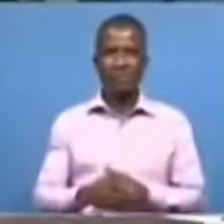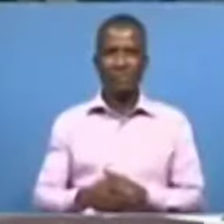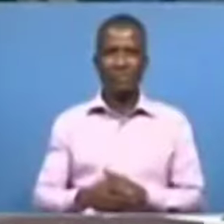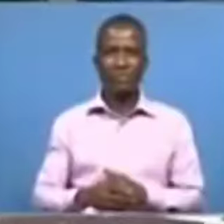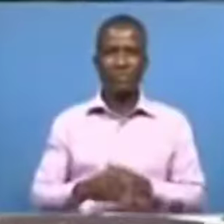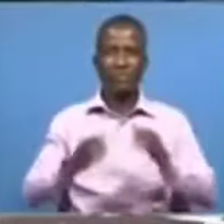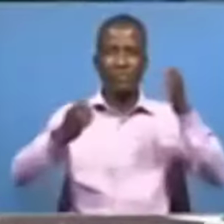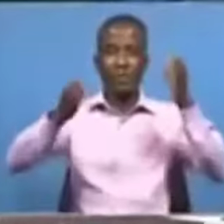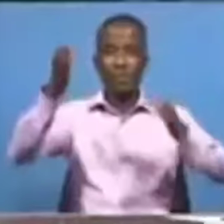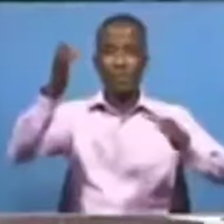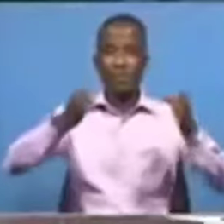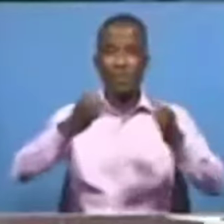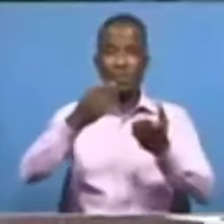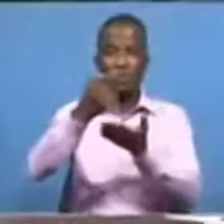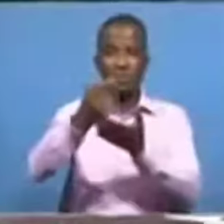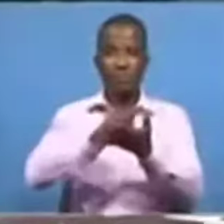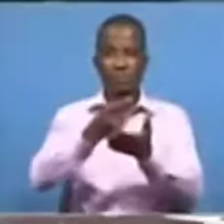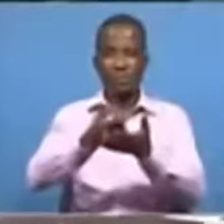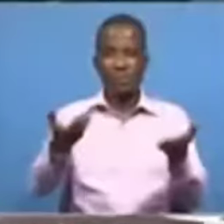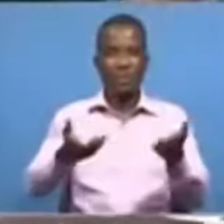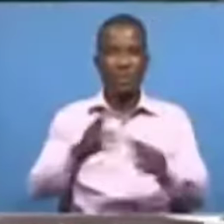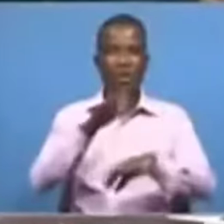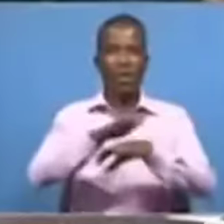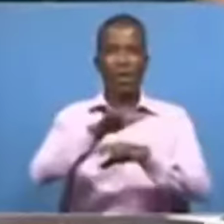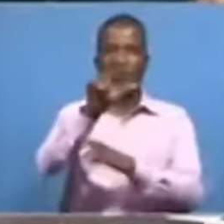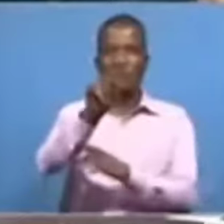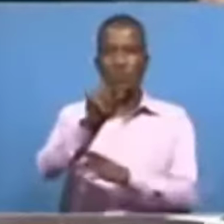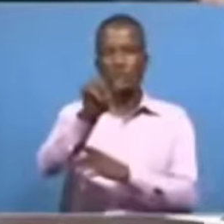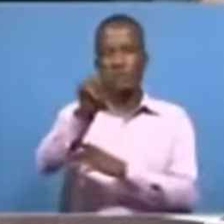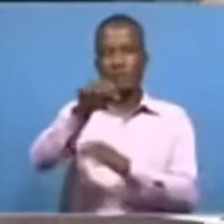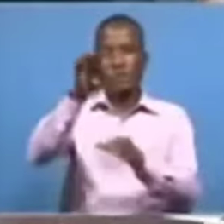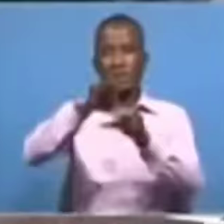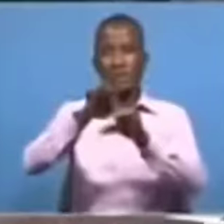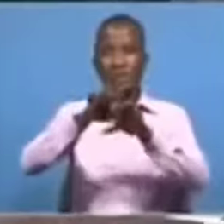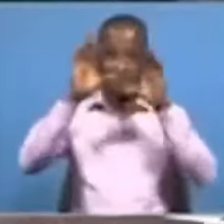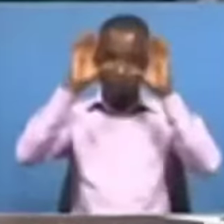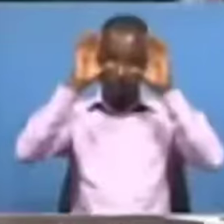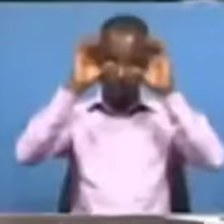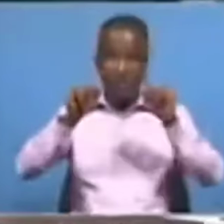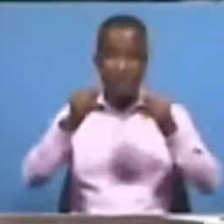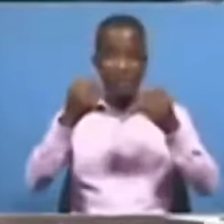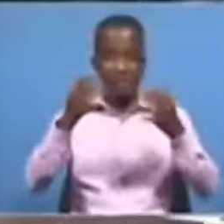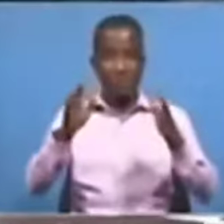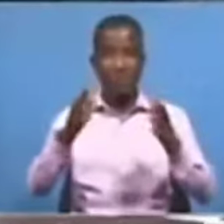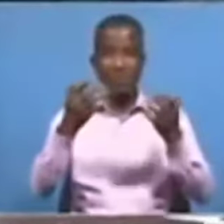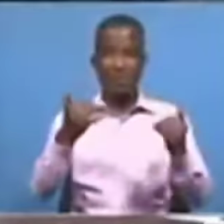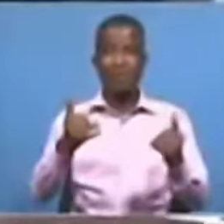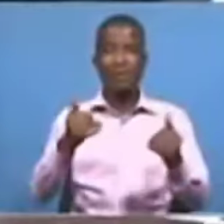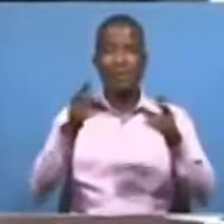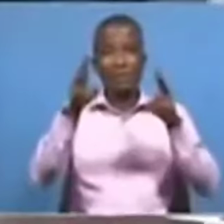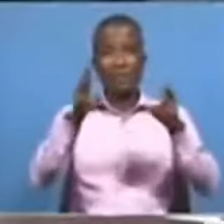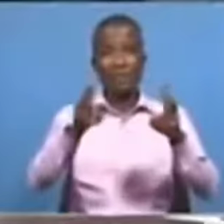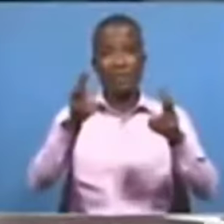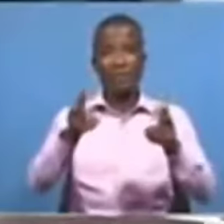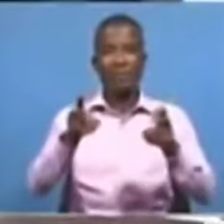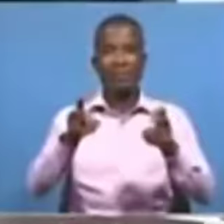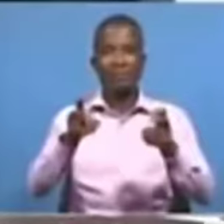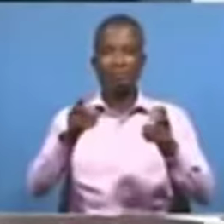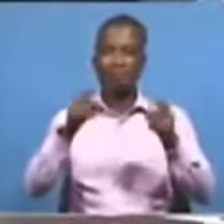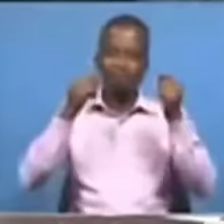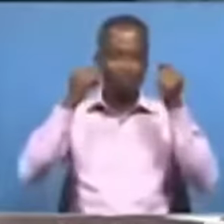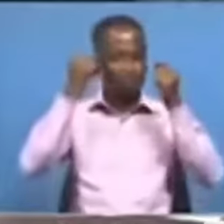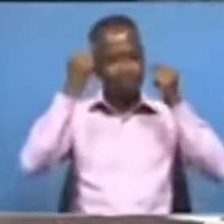court's proceedings on the 2020 election petition, a matter which is of